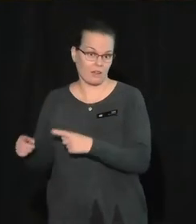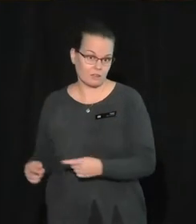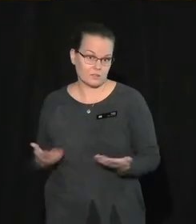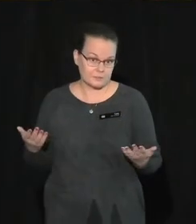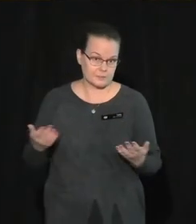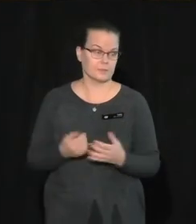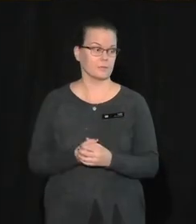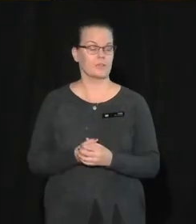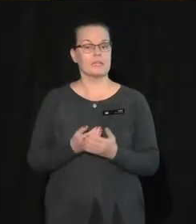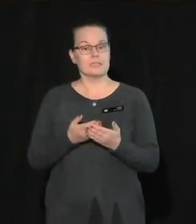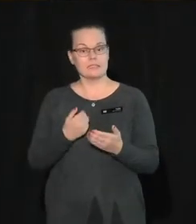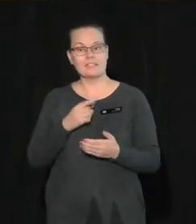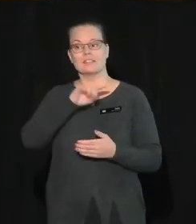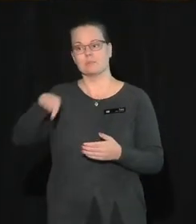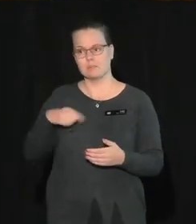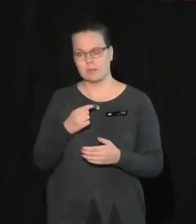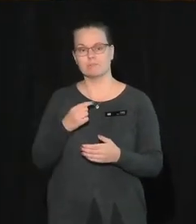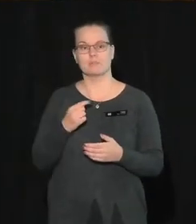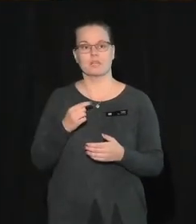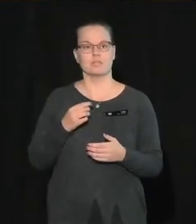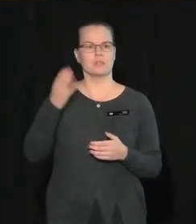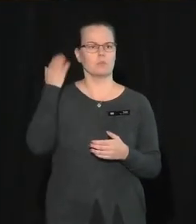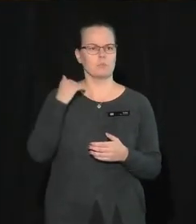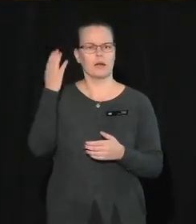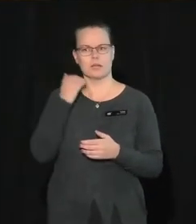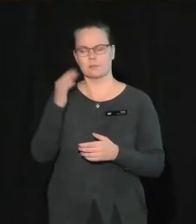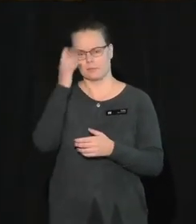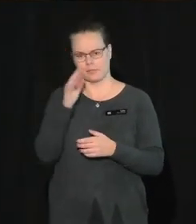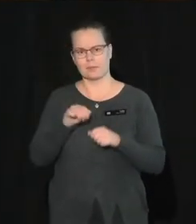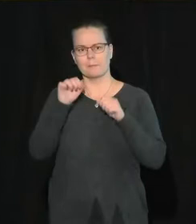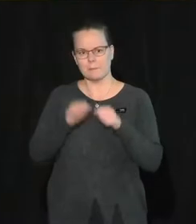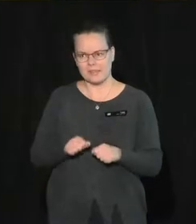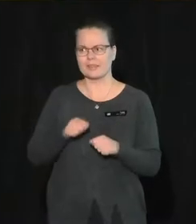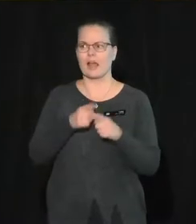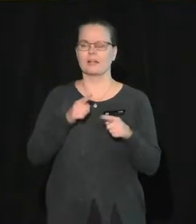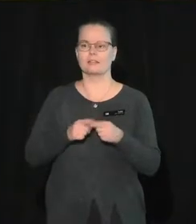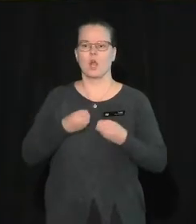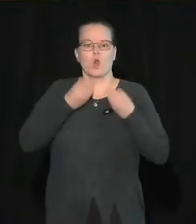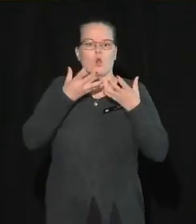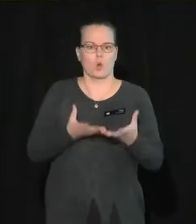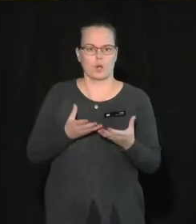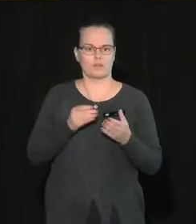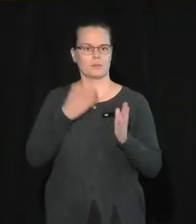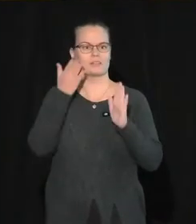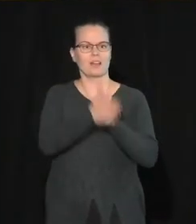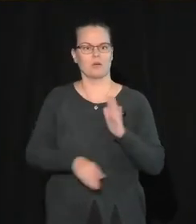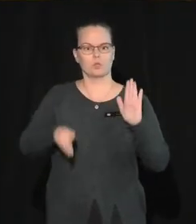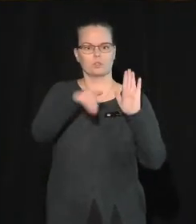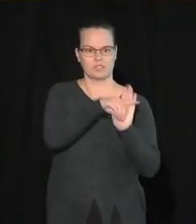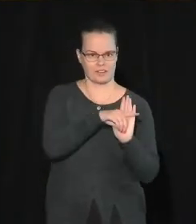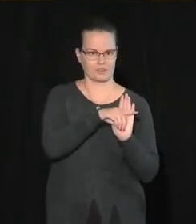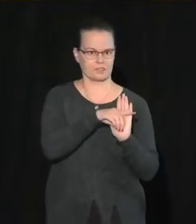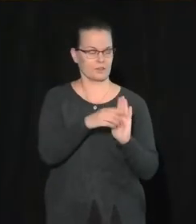where we entered with the European Accessibility Act. If I can have the next slide.